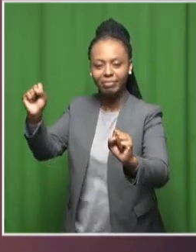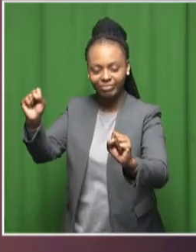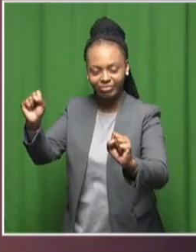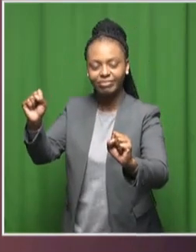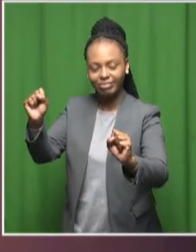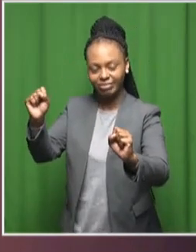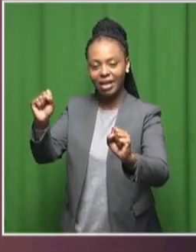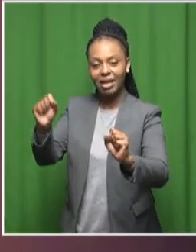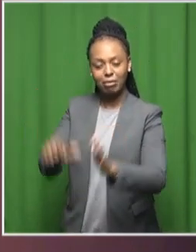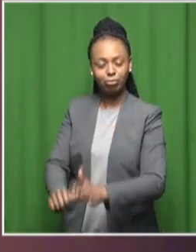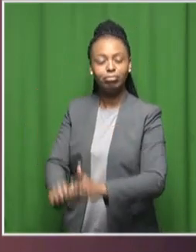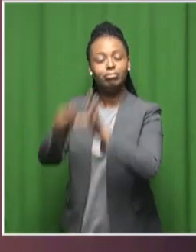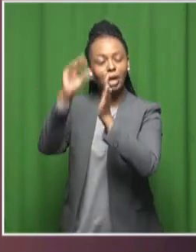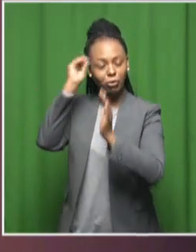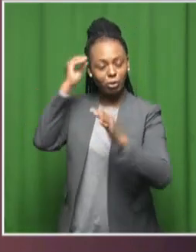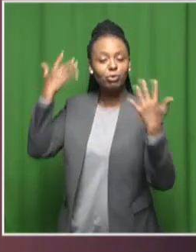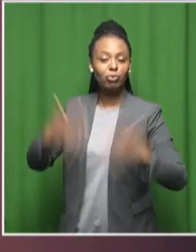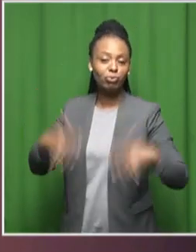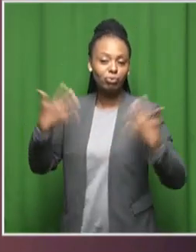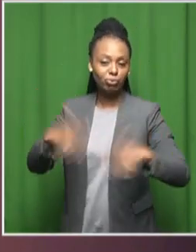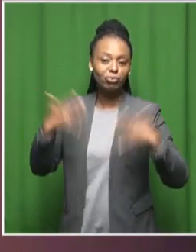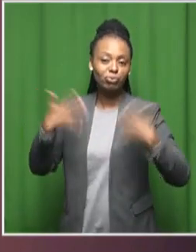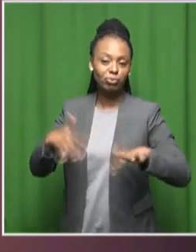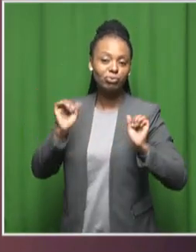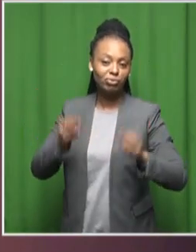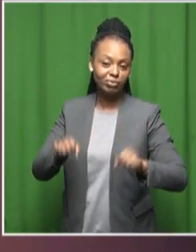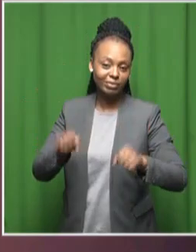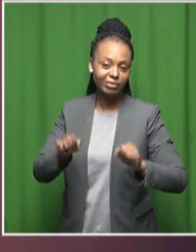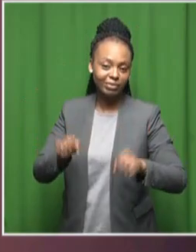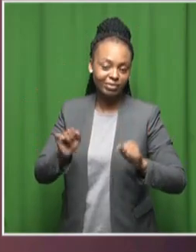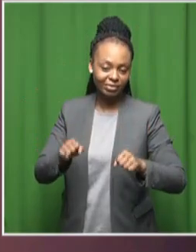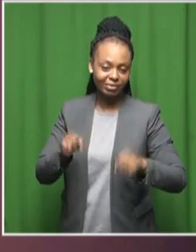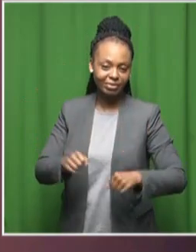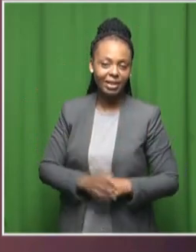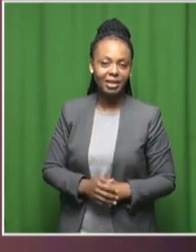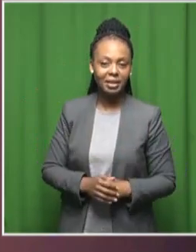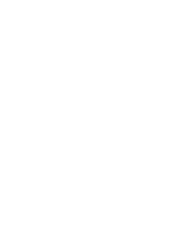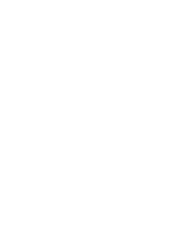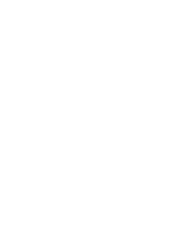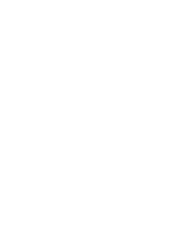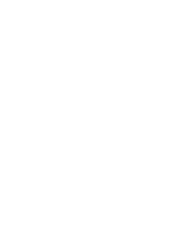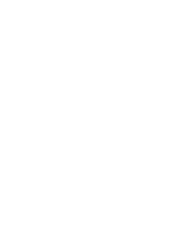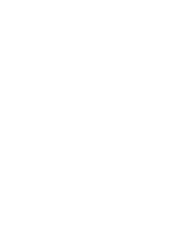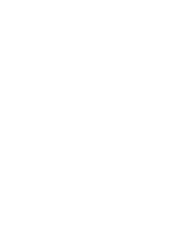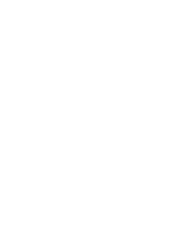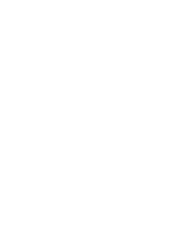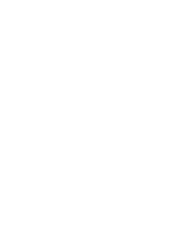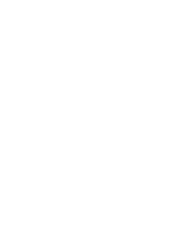your valuable insights and providing important information on interventional radiology.